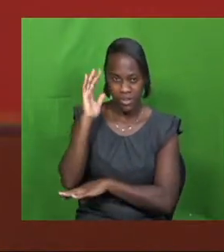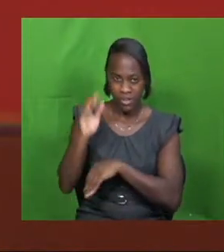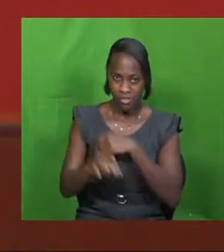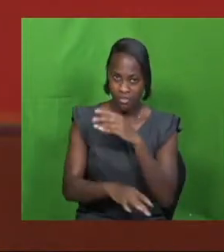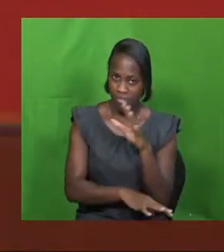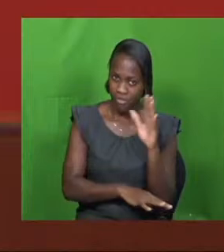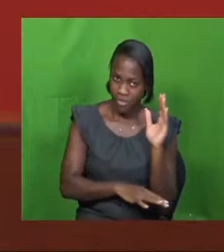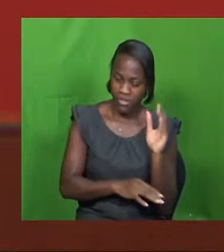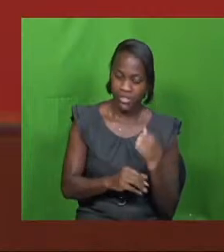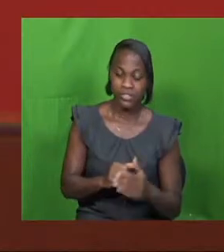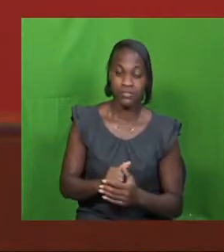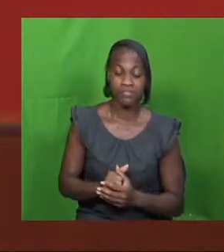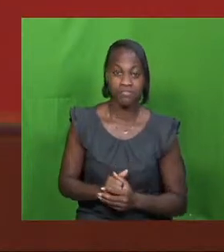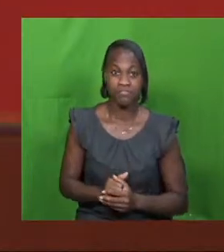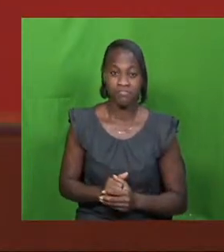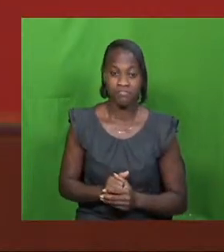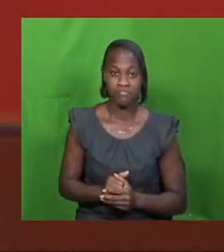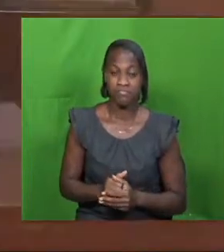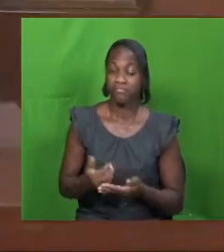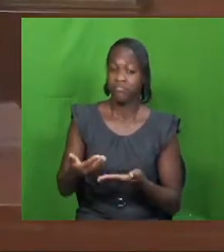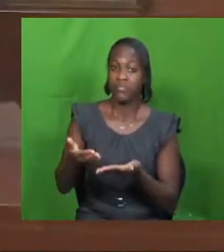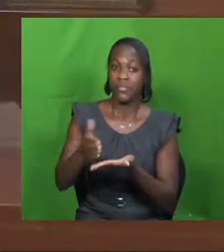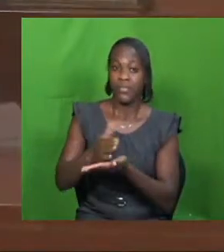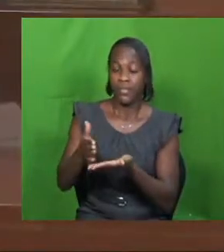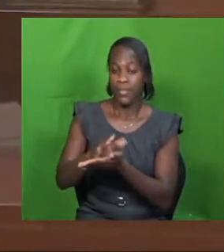Page 11.